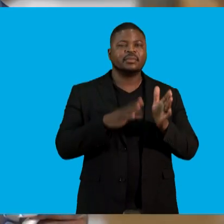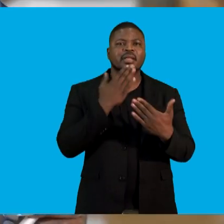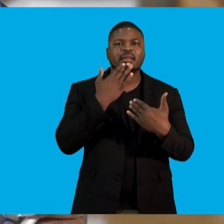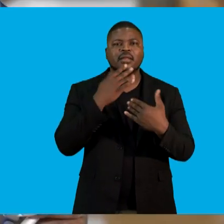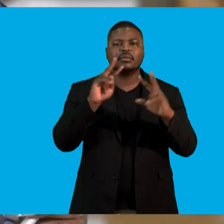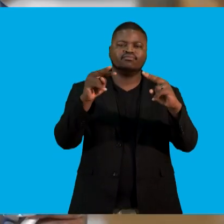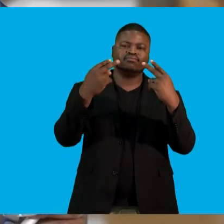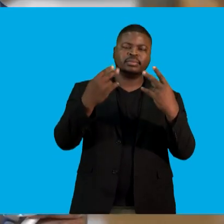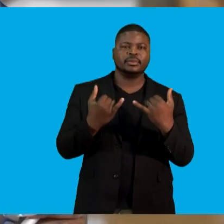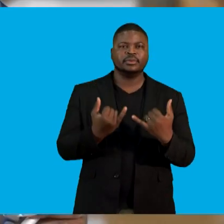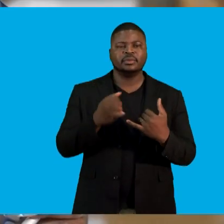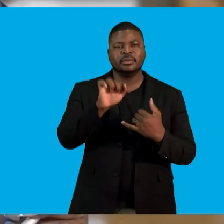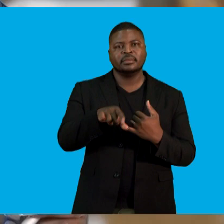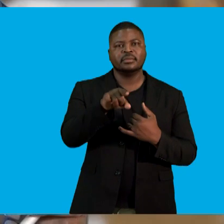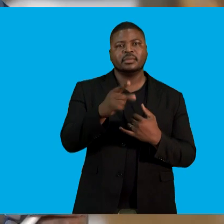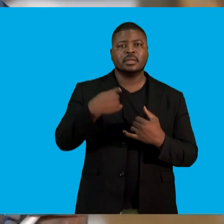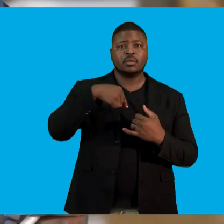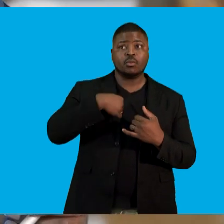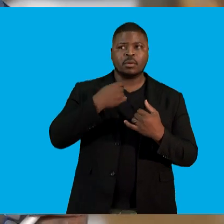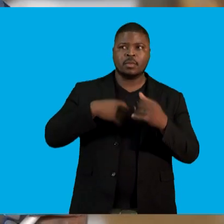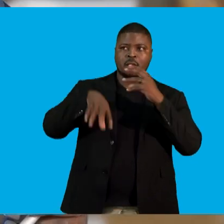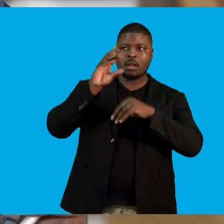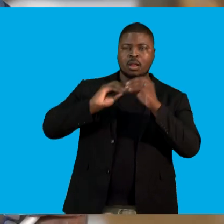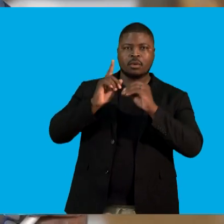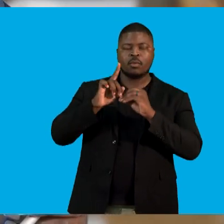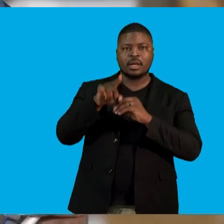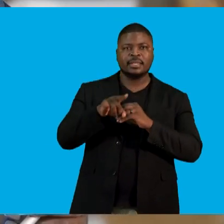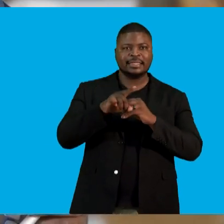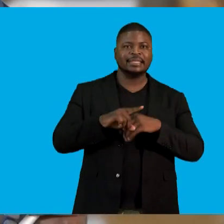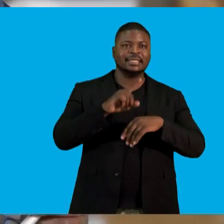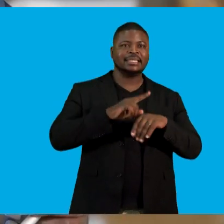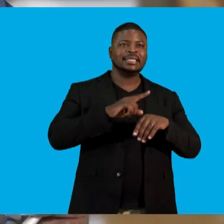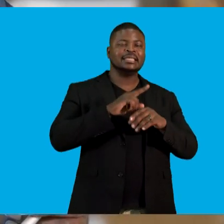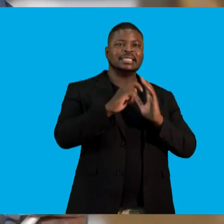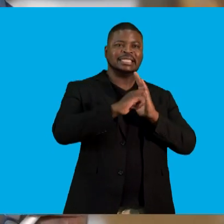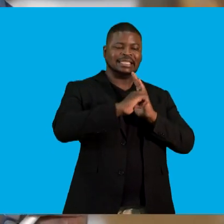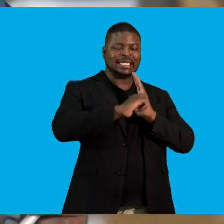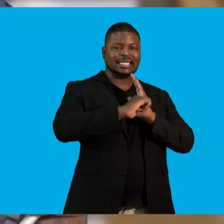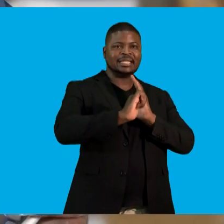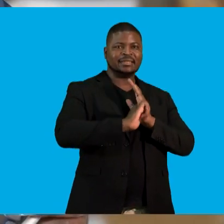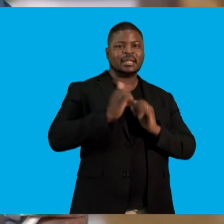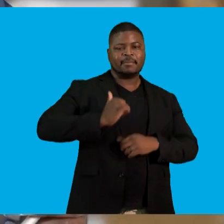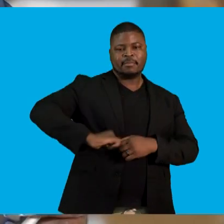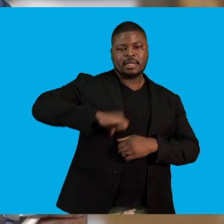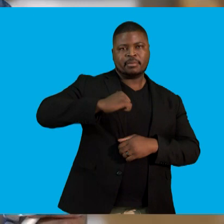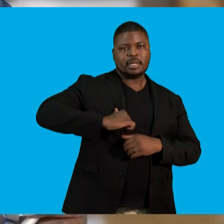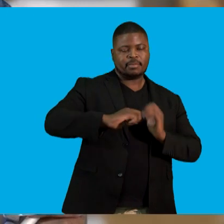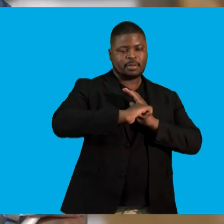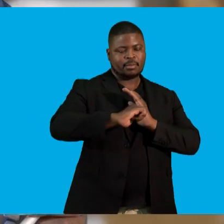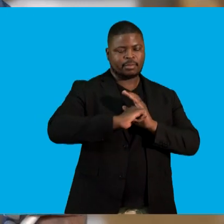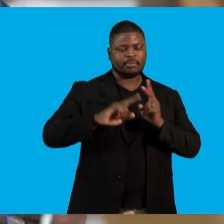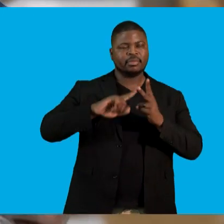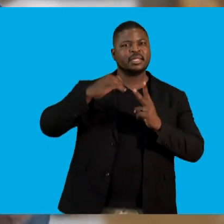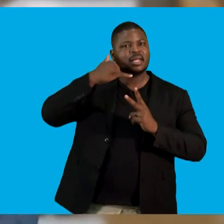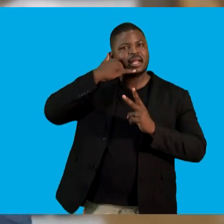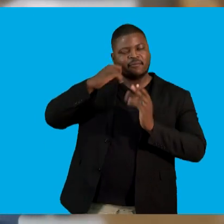learners. Thank you for tuning in today. The lesson for today will be based on tariffs, basically municipal tariffs as